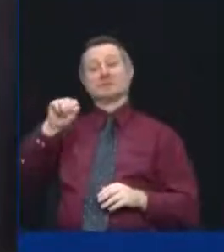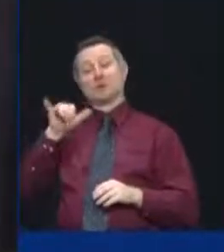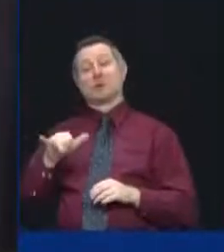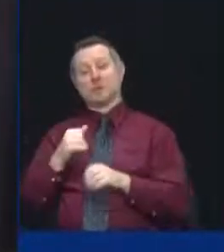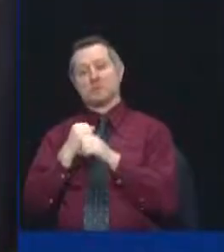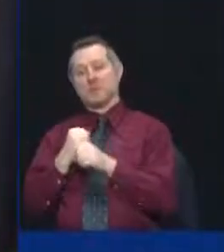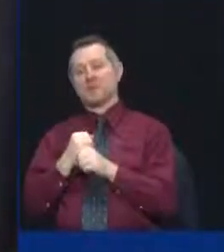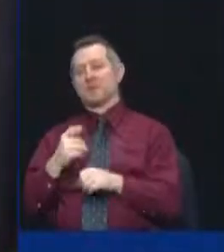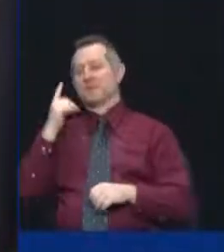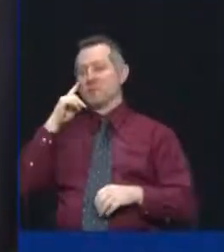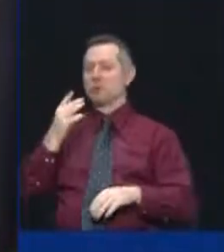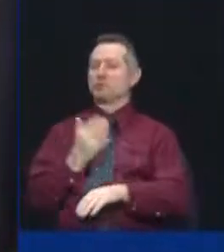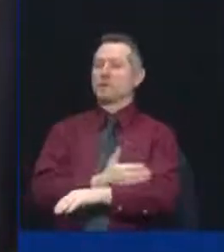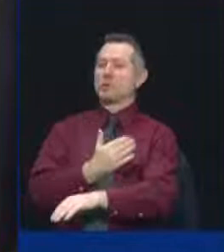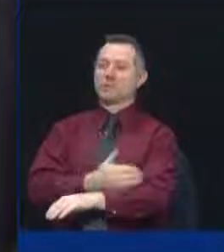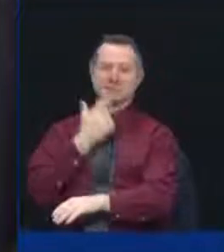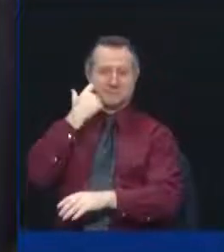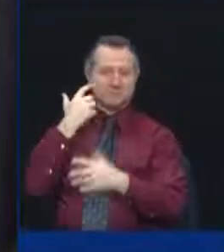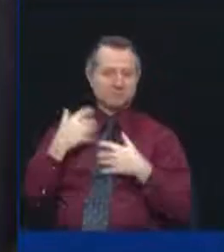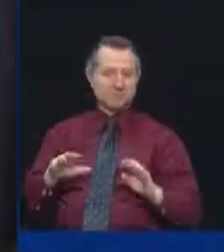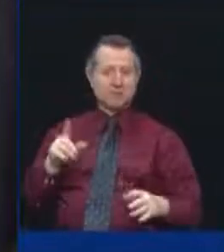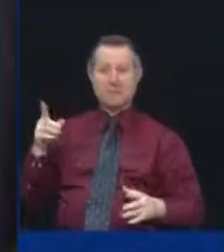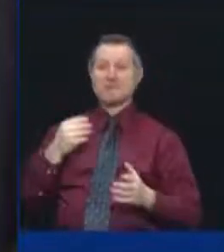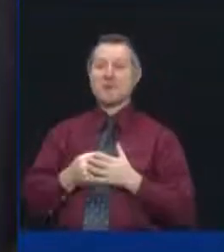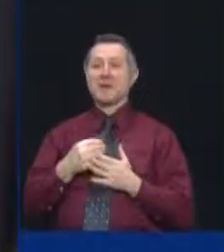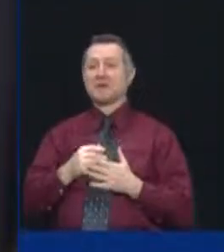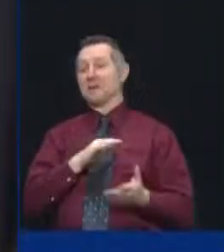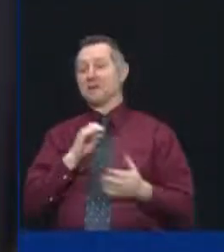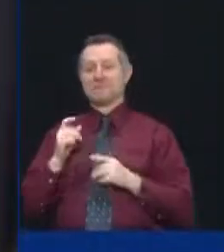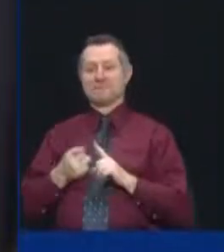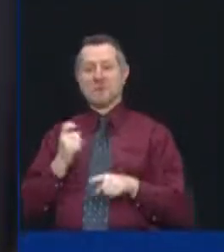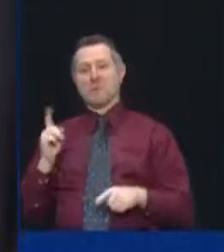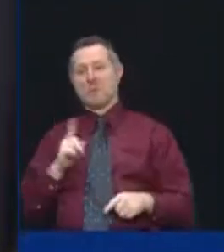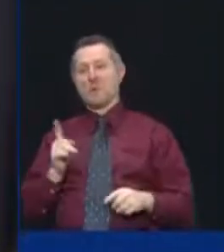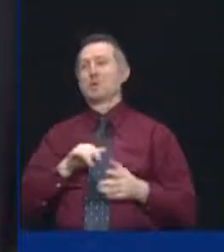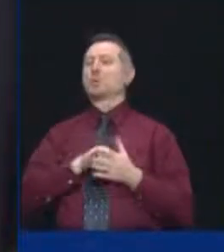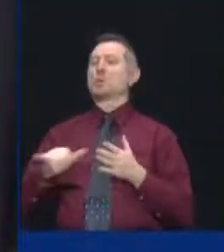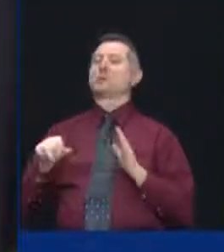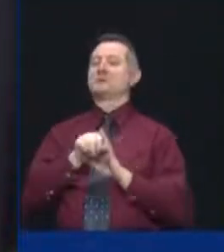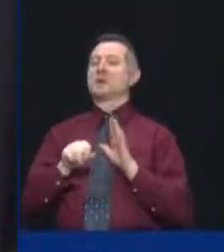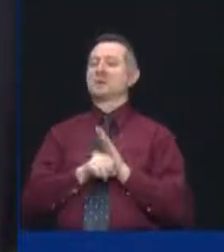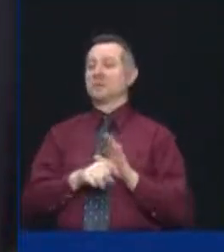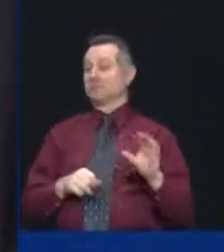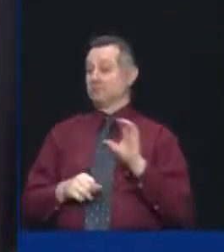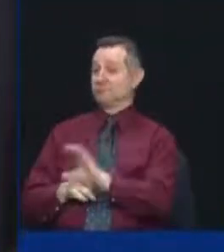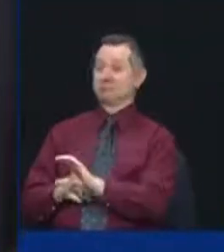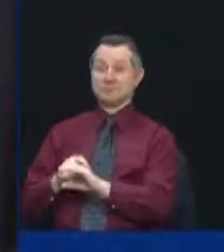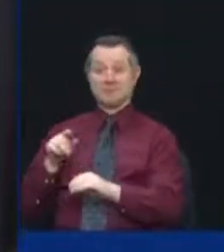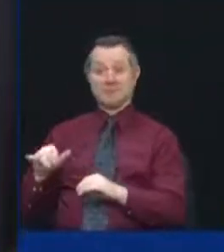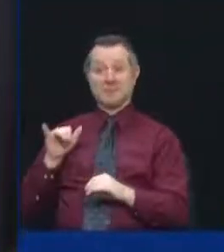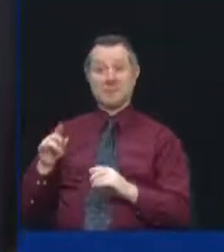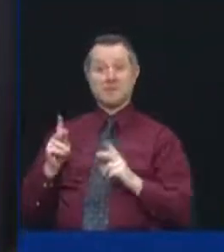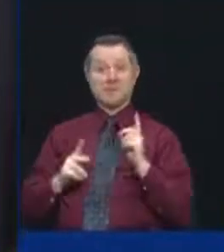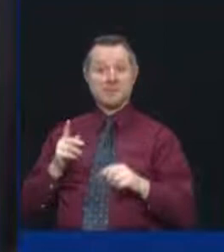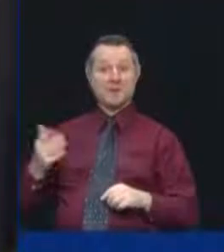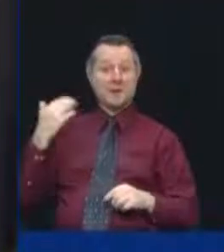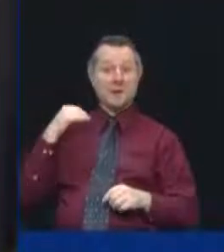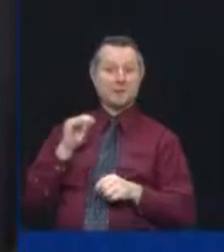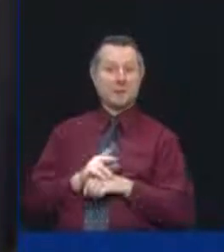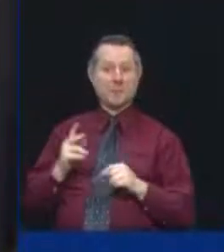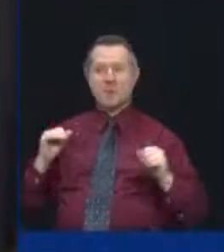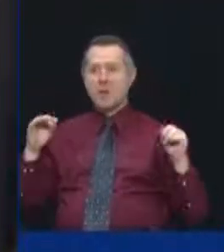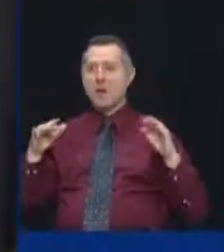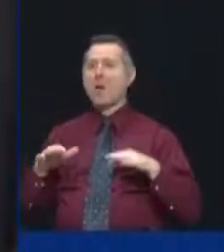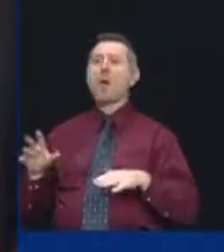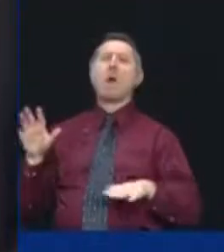in part with funding provided by the state, and the sense of anticipation of that crowd going into the